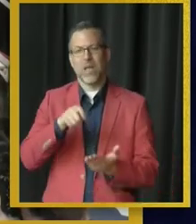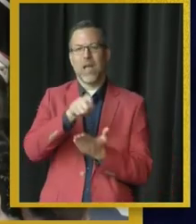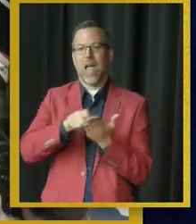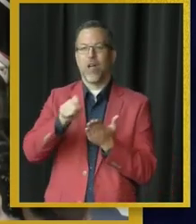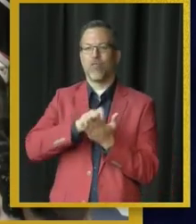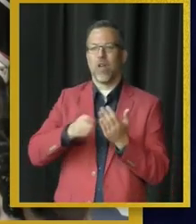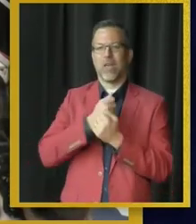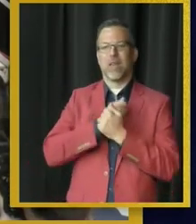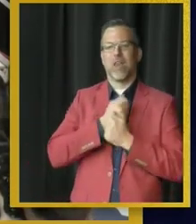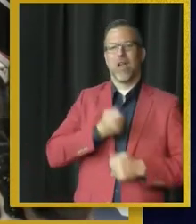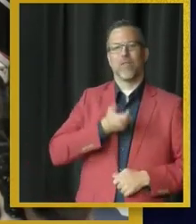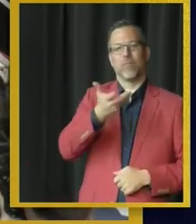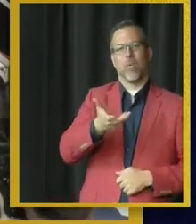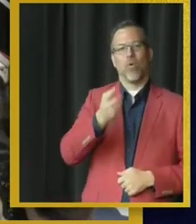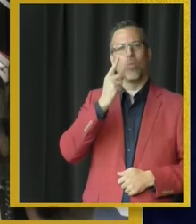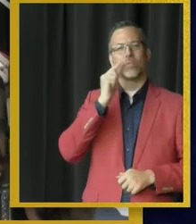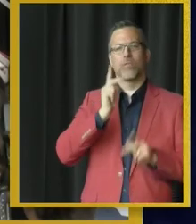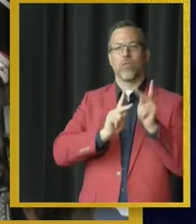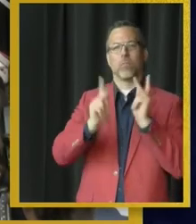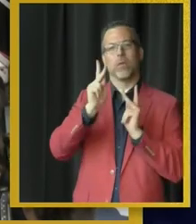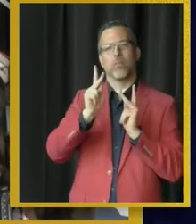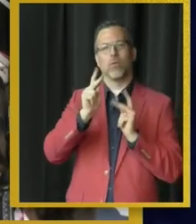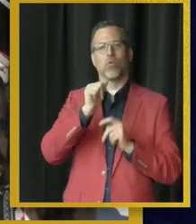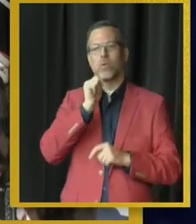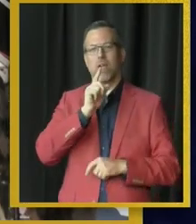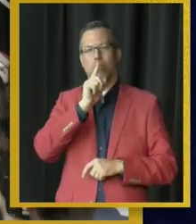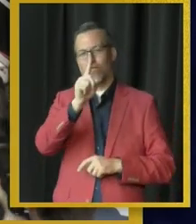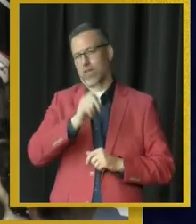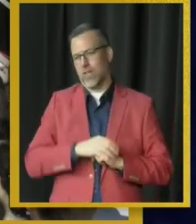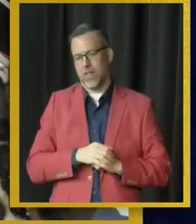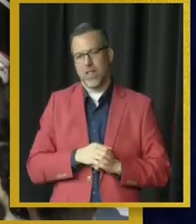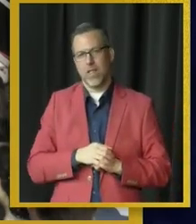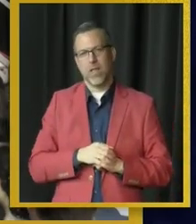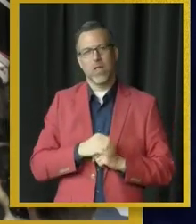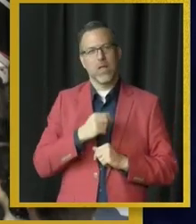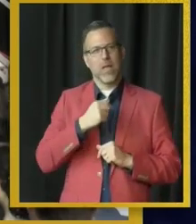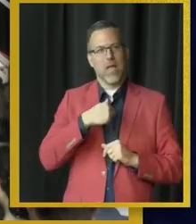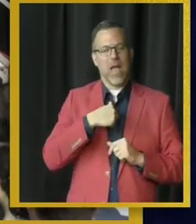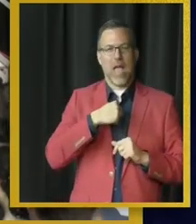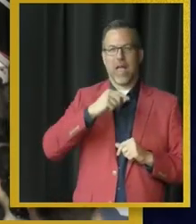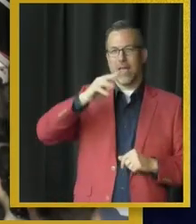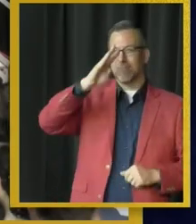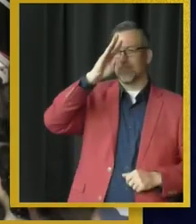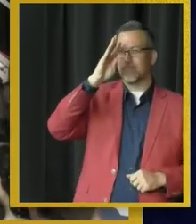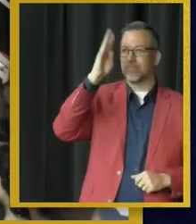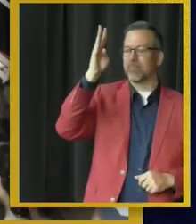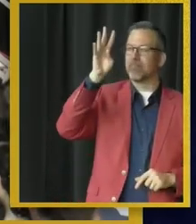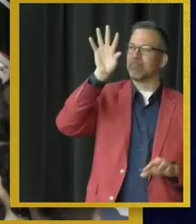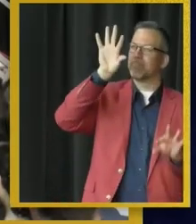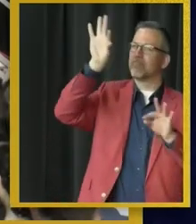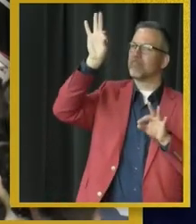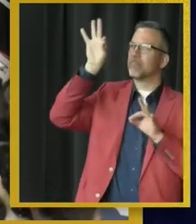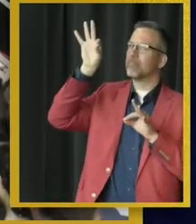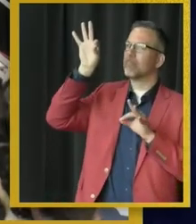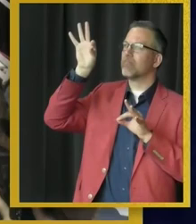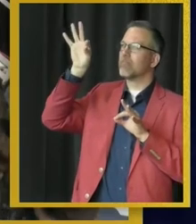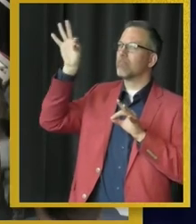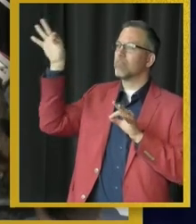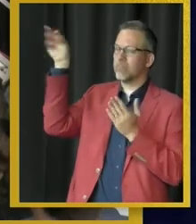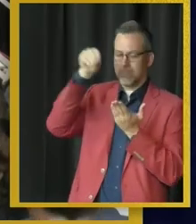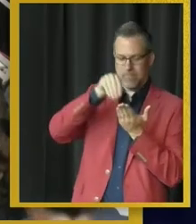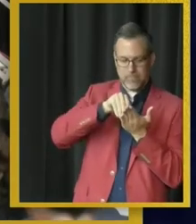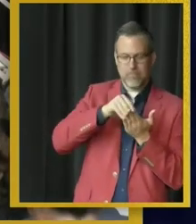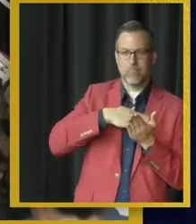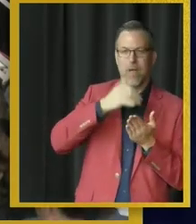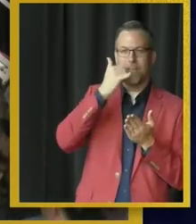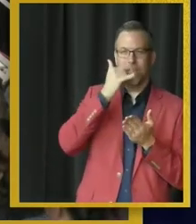To people who aren't real. I pull them from thin air, conjure them onto my phone